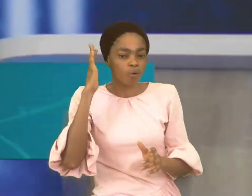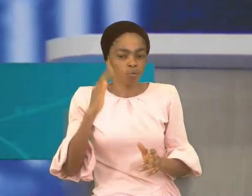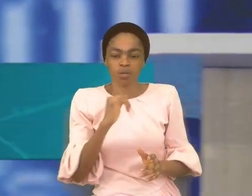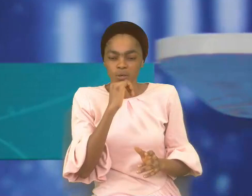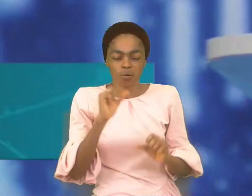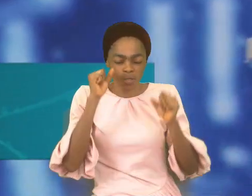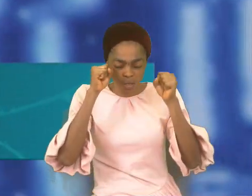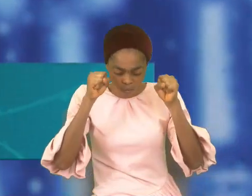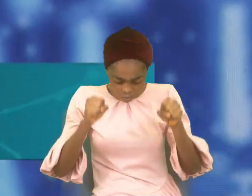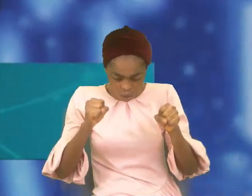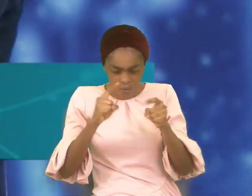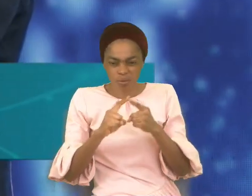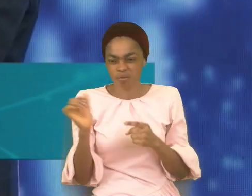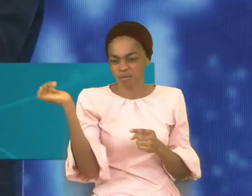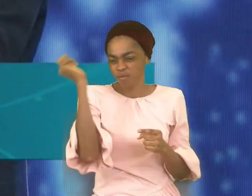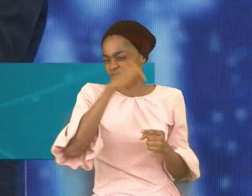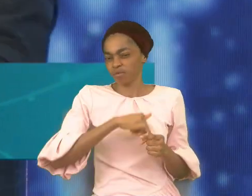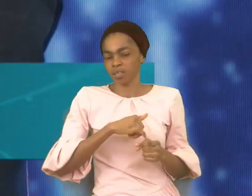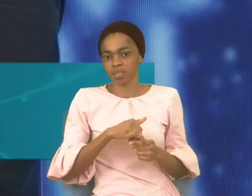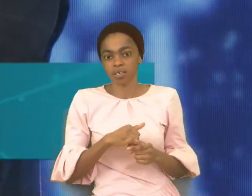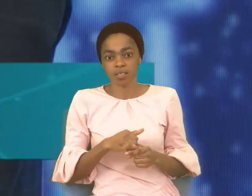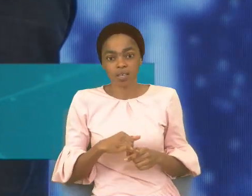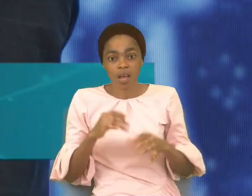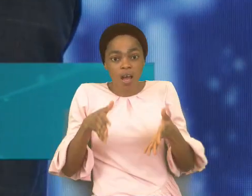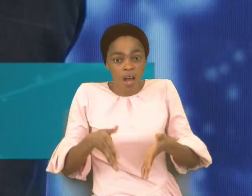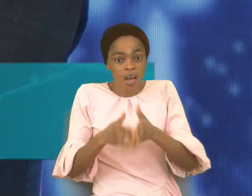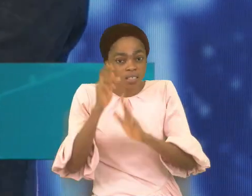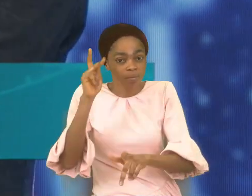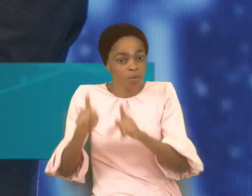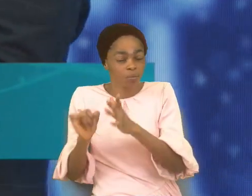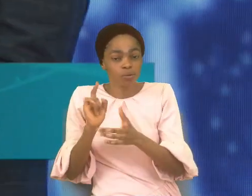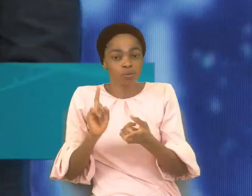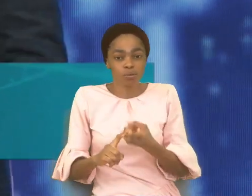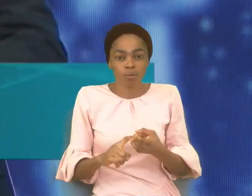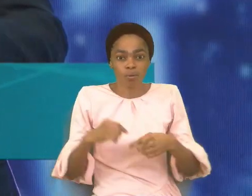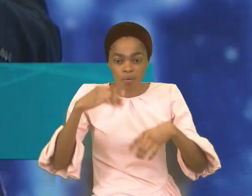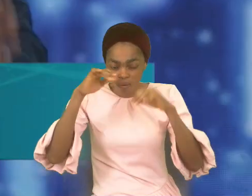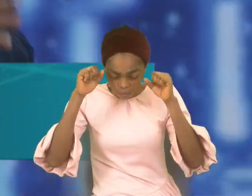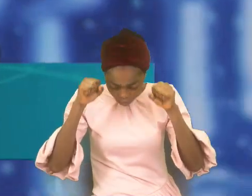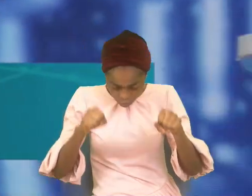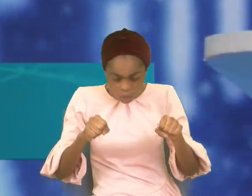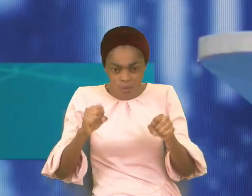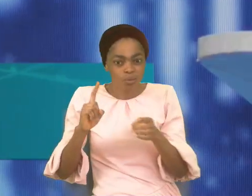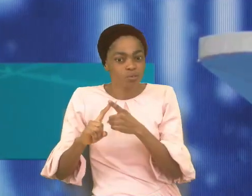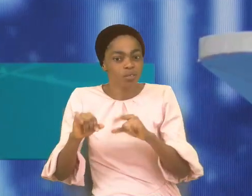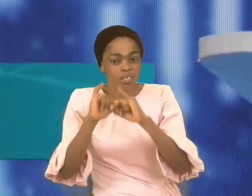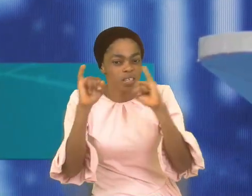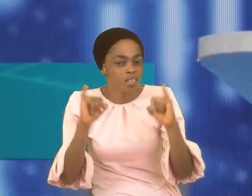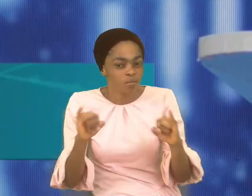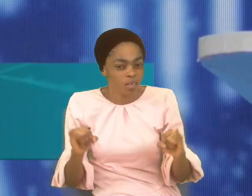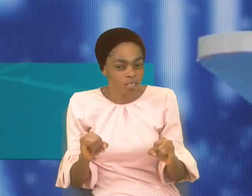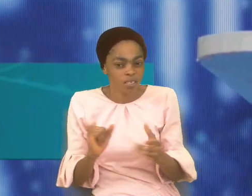an image made by man, and to think of that like God, that's foolishness,